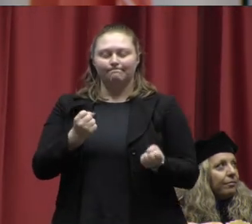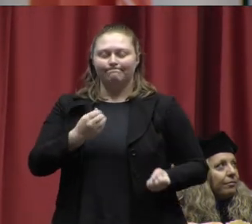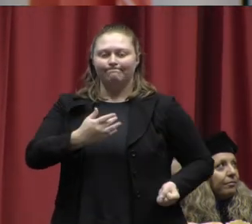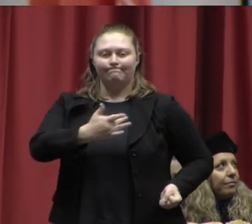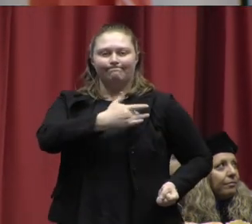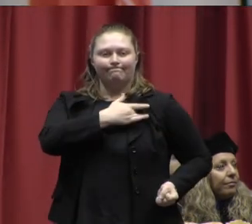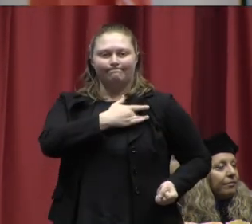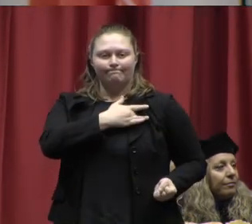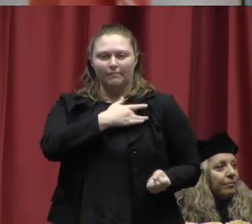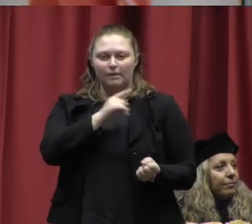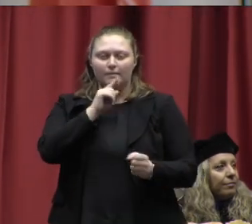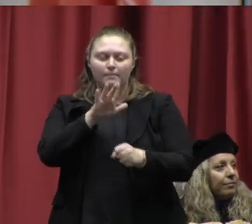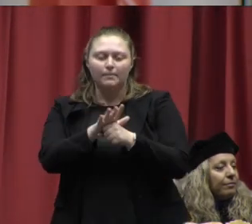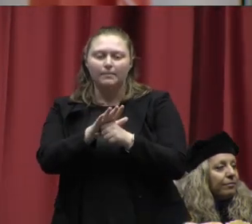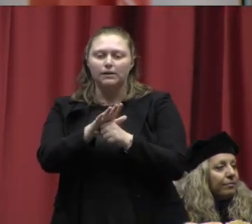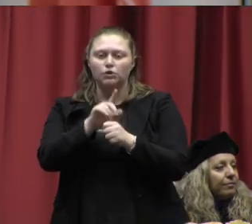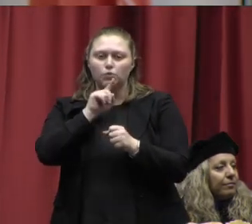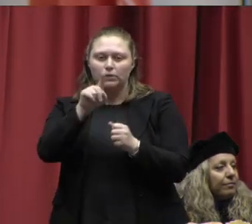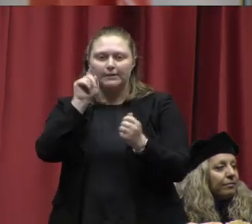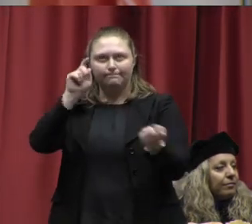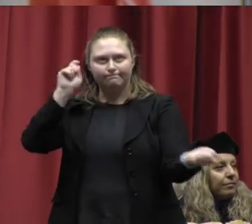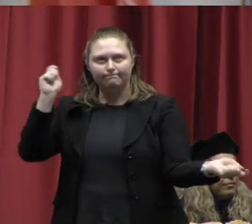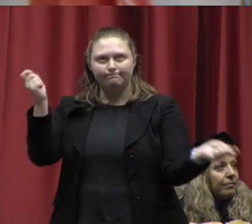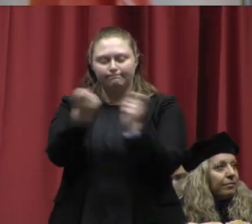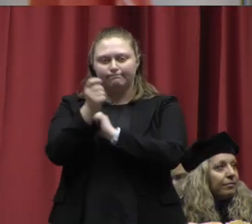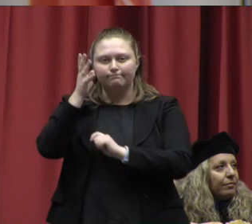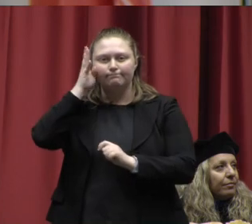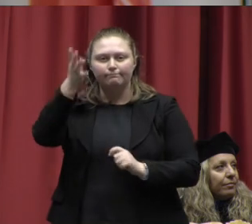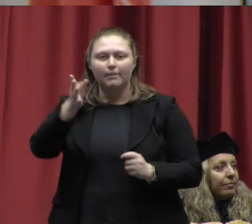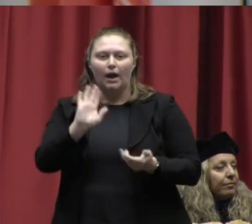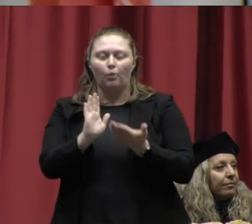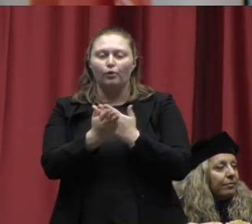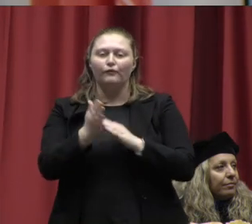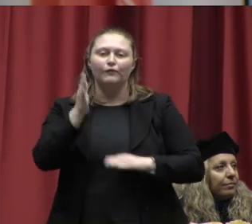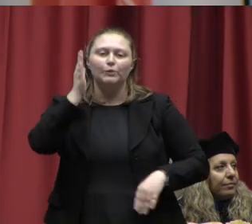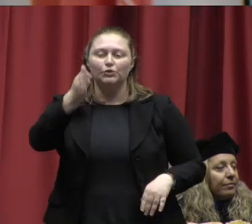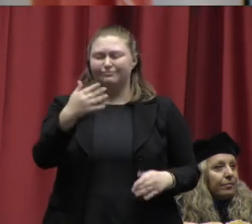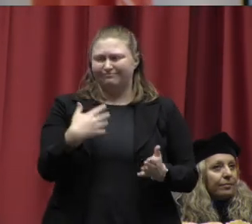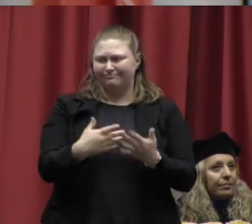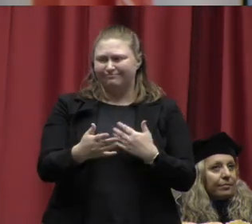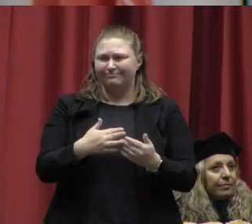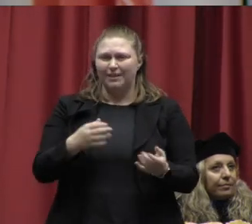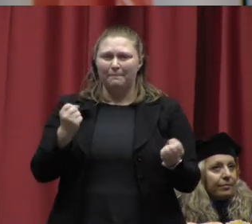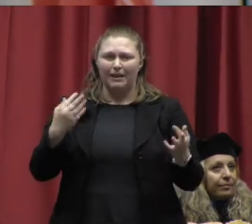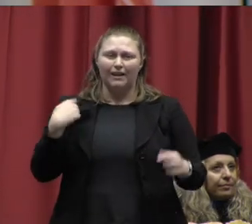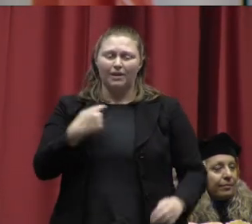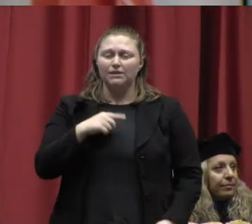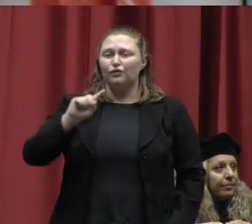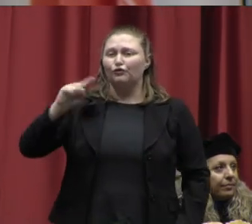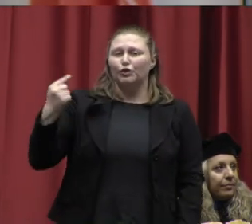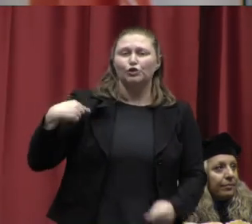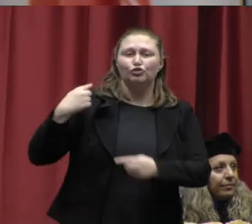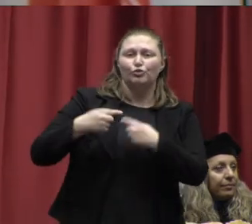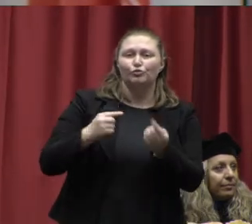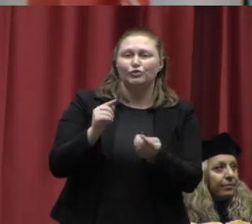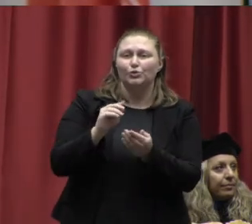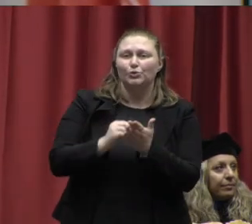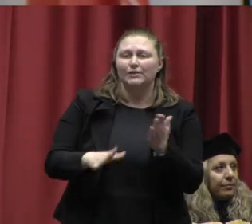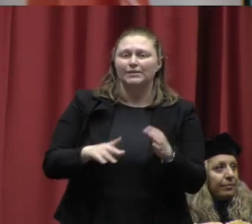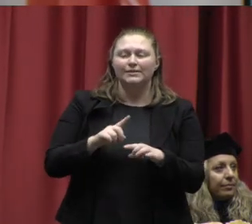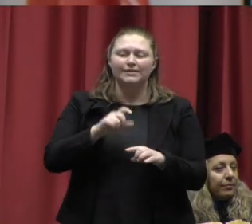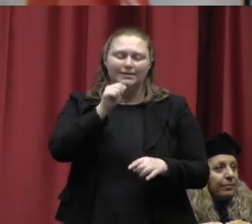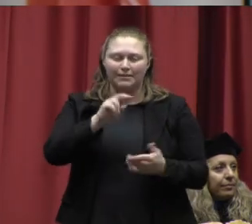to creating a better future. And remember, just because many of us were the first, doesn't mean that the cycles are